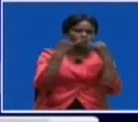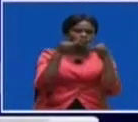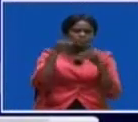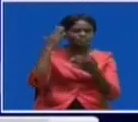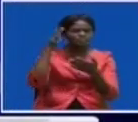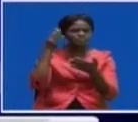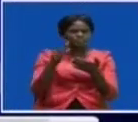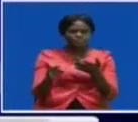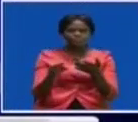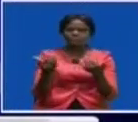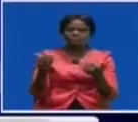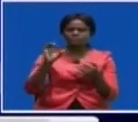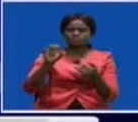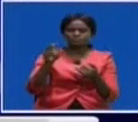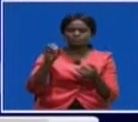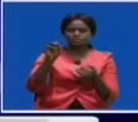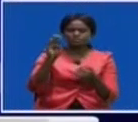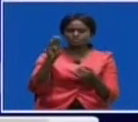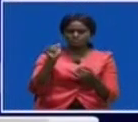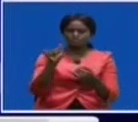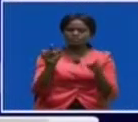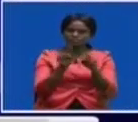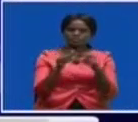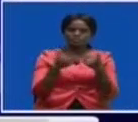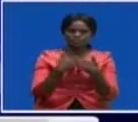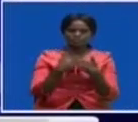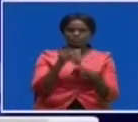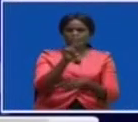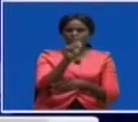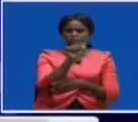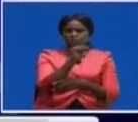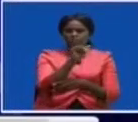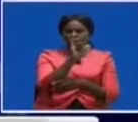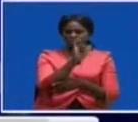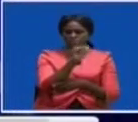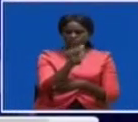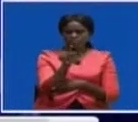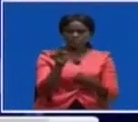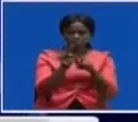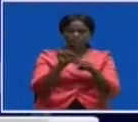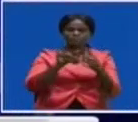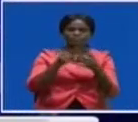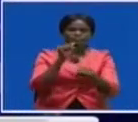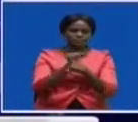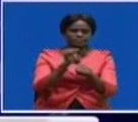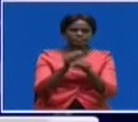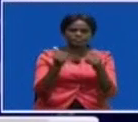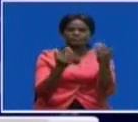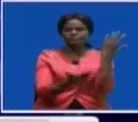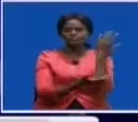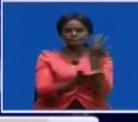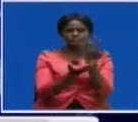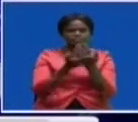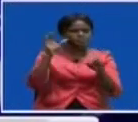Province Permanent Secretary Bernard Chomba and Labour Commissioner Lloyd Kazia to immediately start working on modalities of